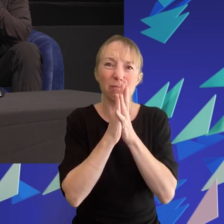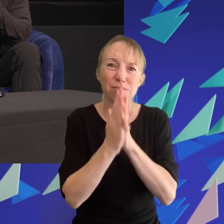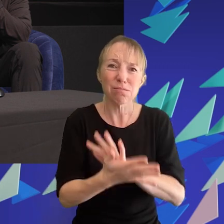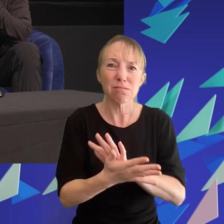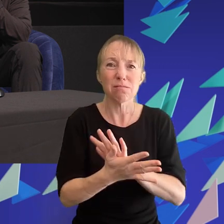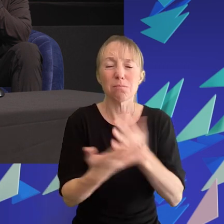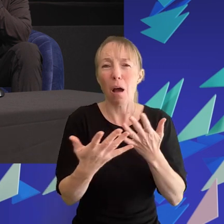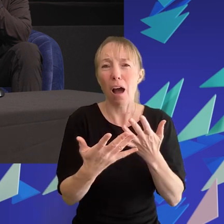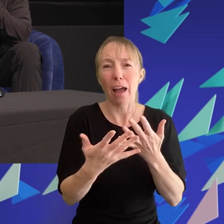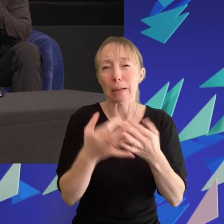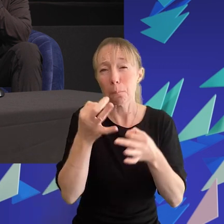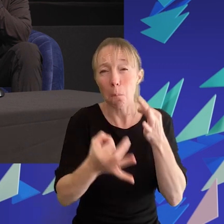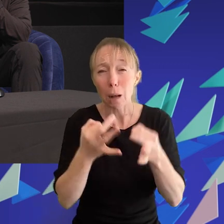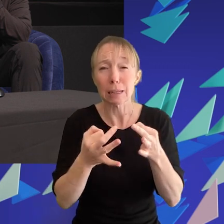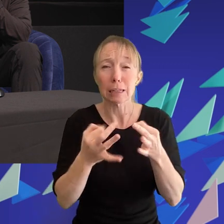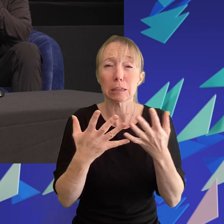of populism and